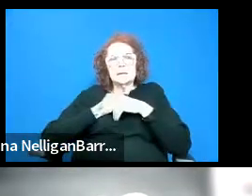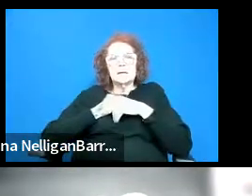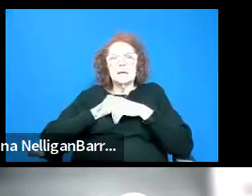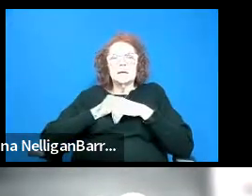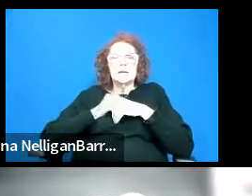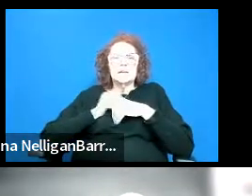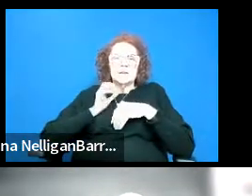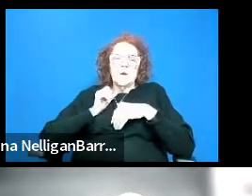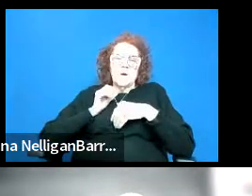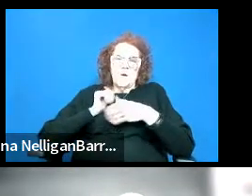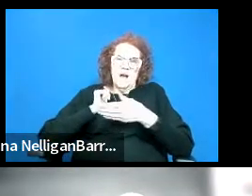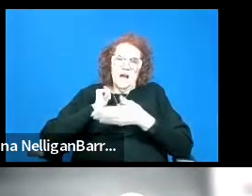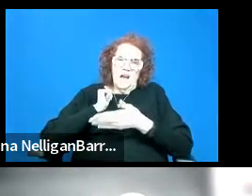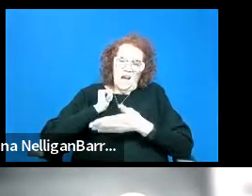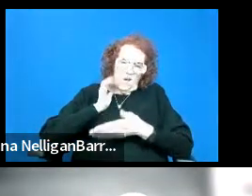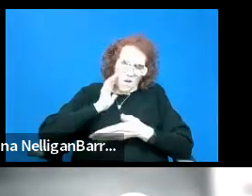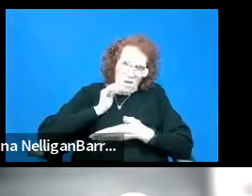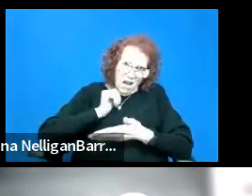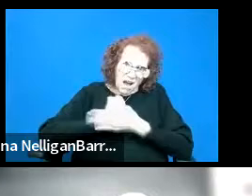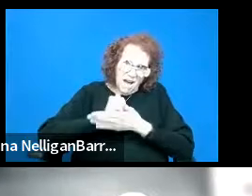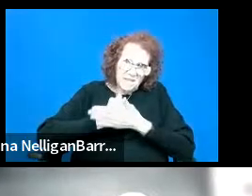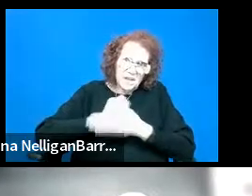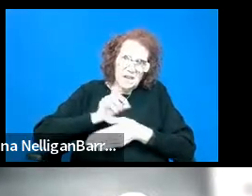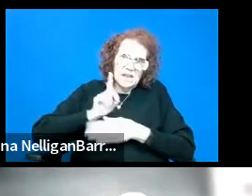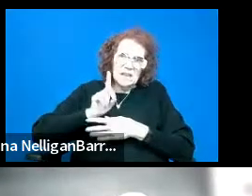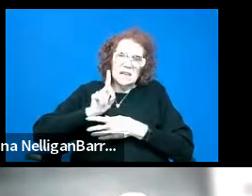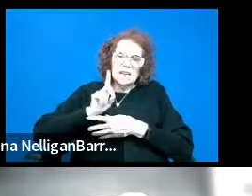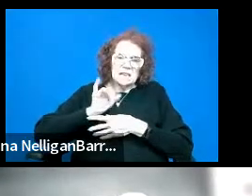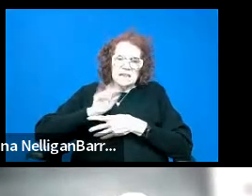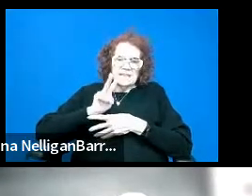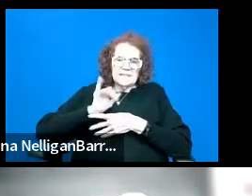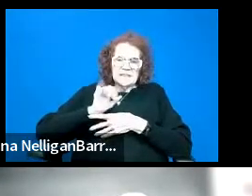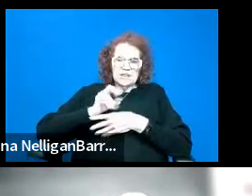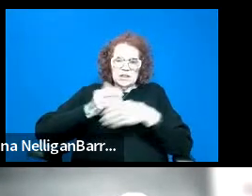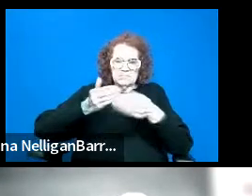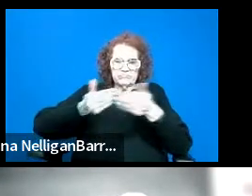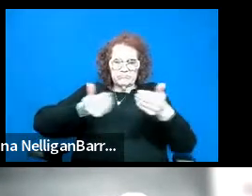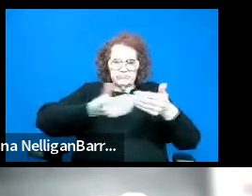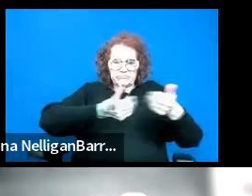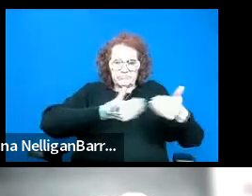divisions. So I'm focused on that, and I'm trying to prioritize the best I can,